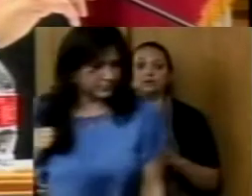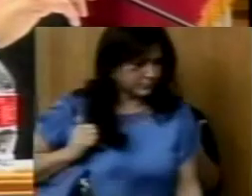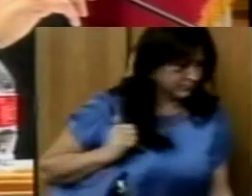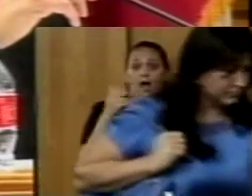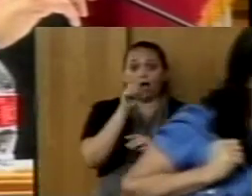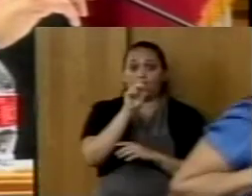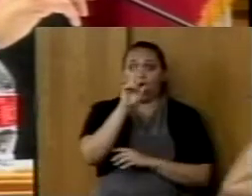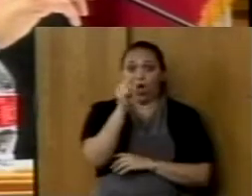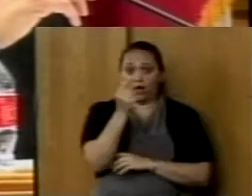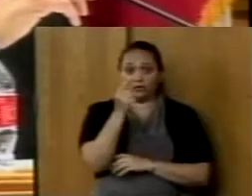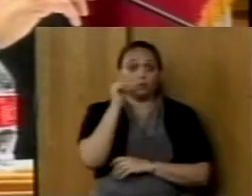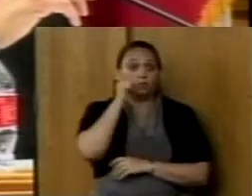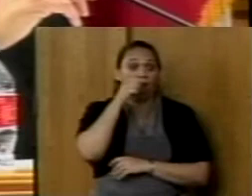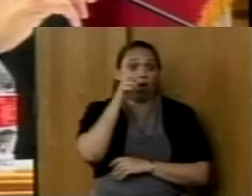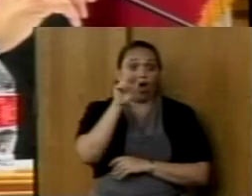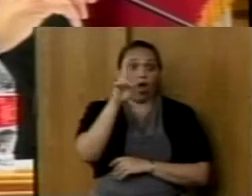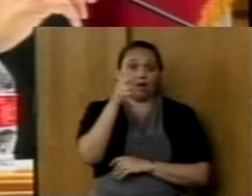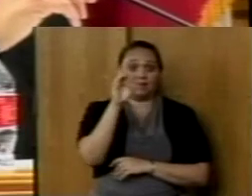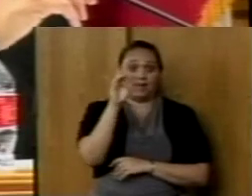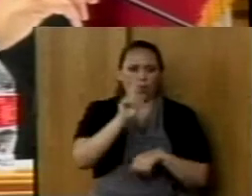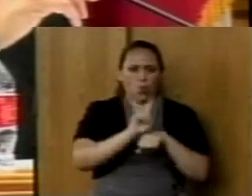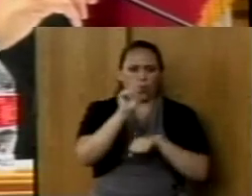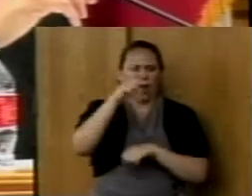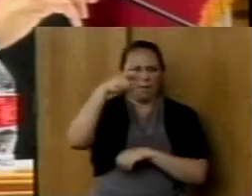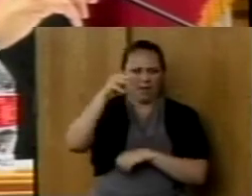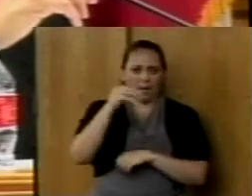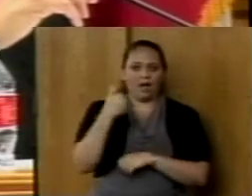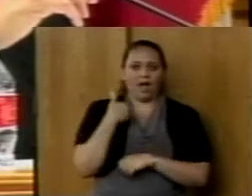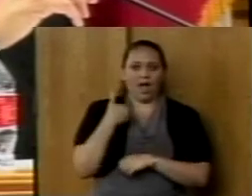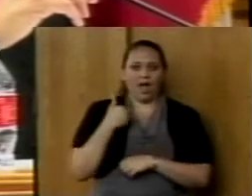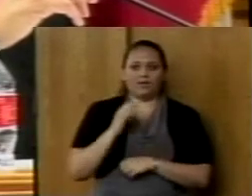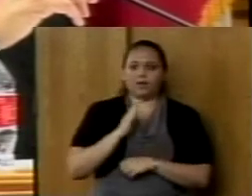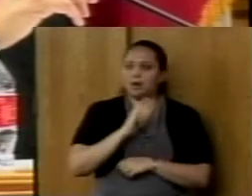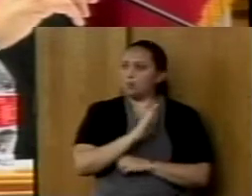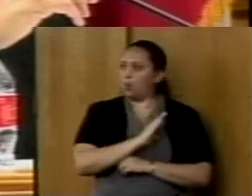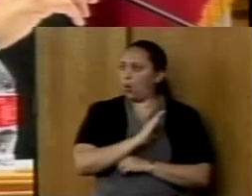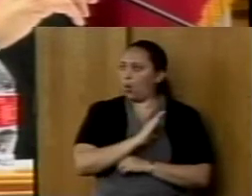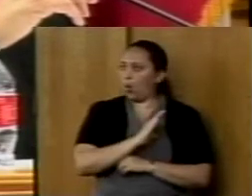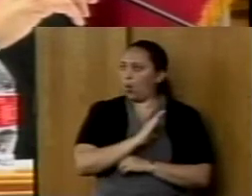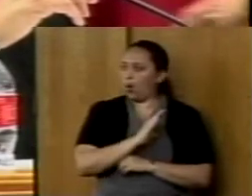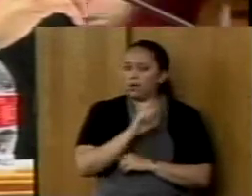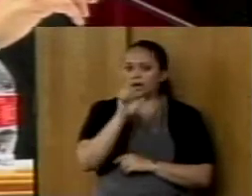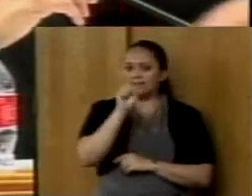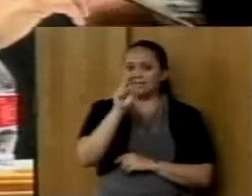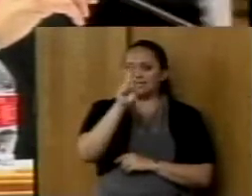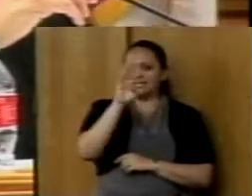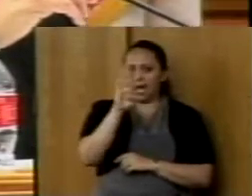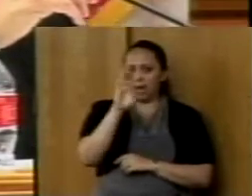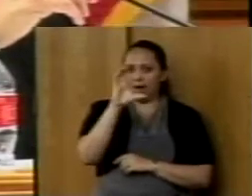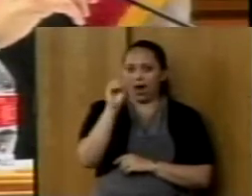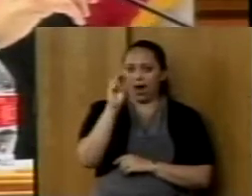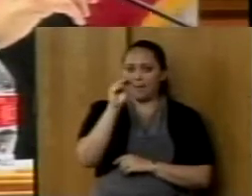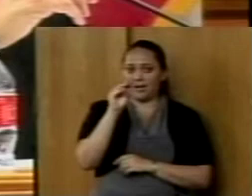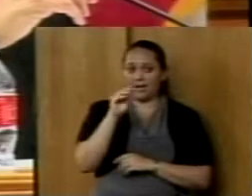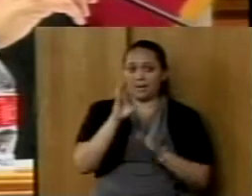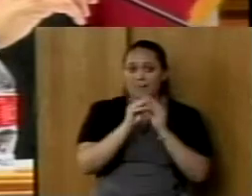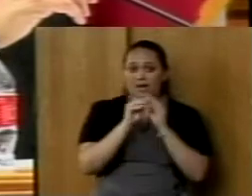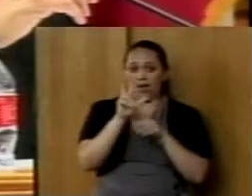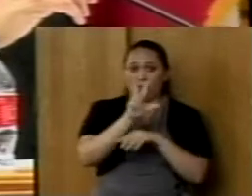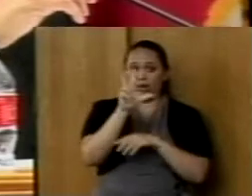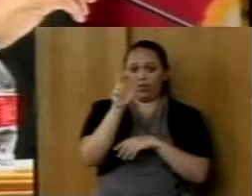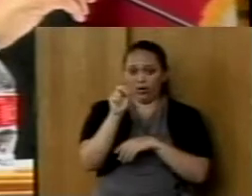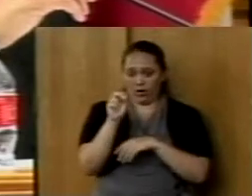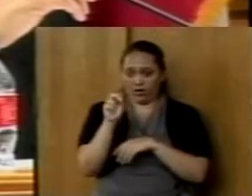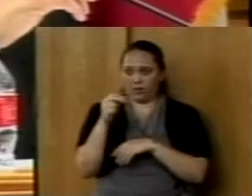August, tomorrow, August 8th at 1 p.m., we have the Board Insurance Subcommittee meeting. At 3:30, we